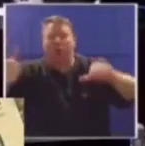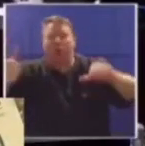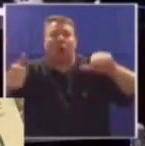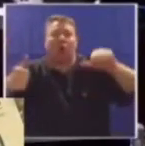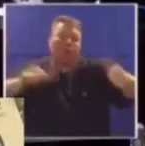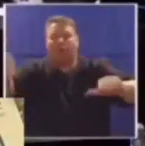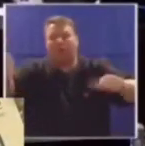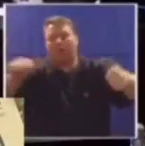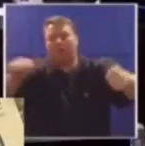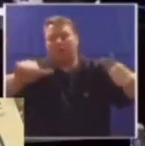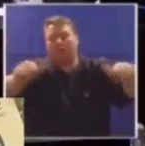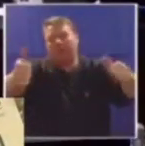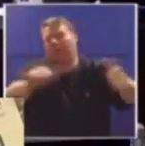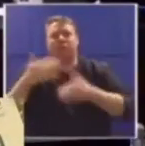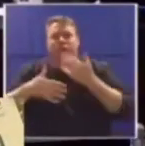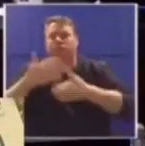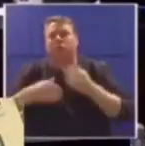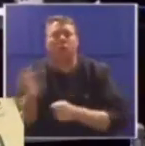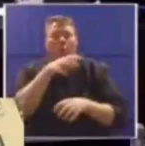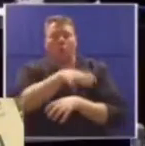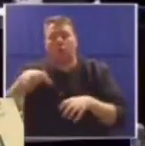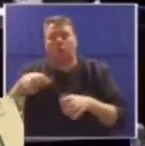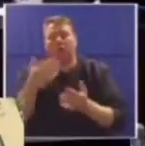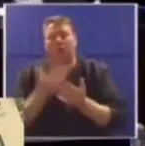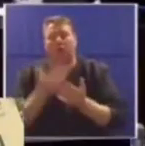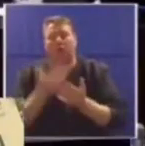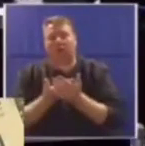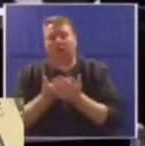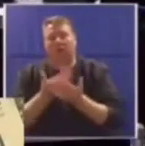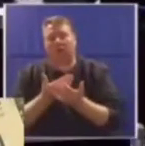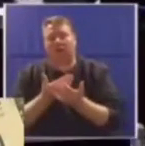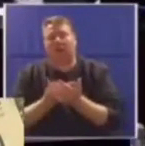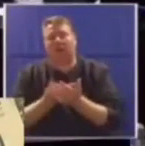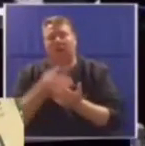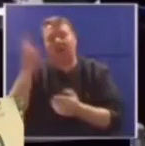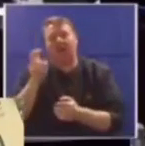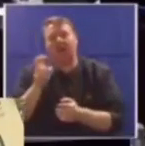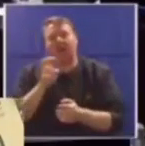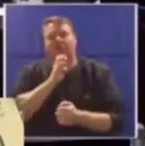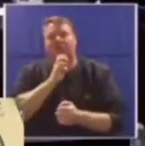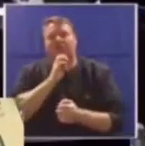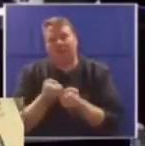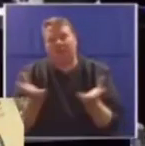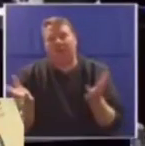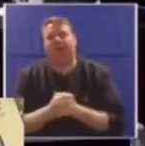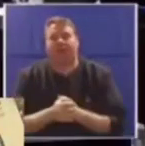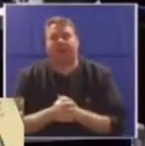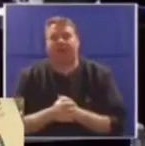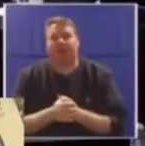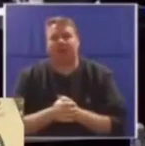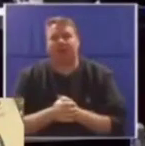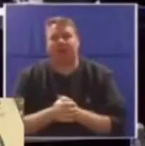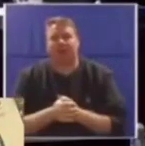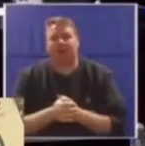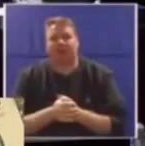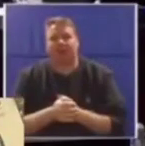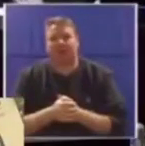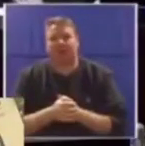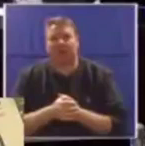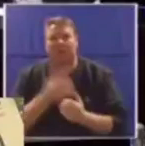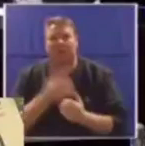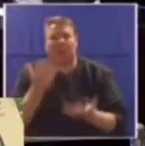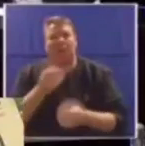units are then able to give you the electricity we need. And this is possibly what maybe we don't all